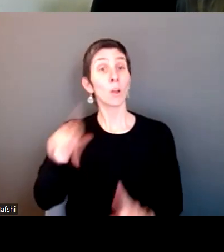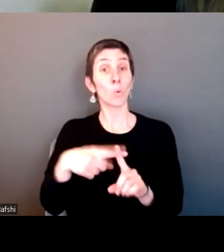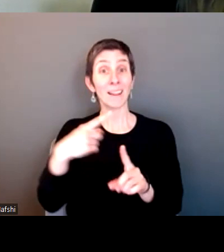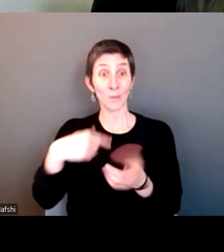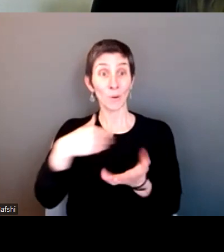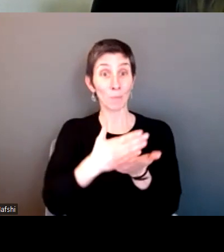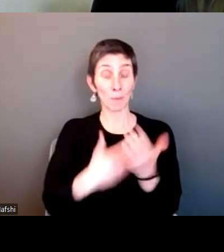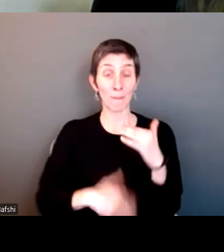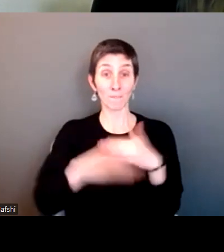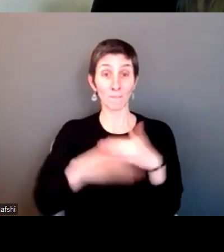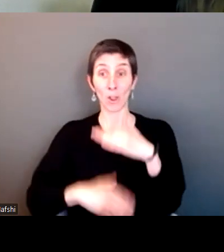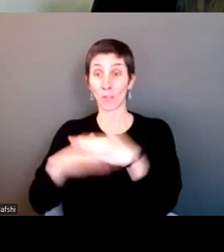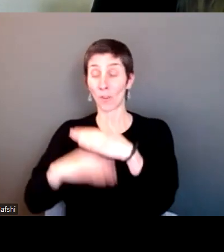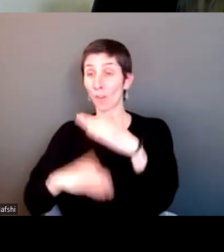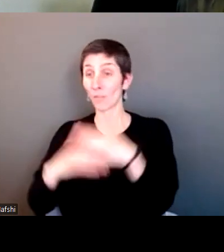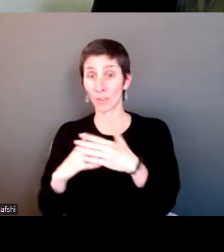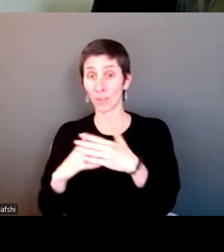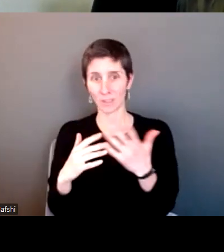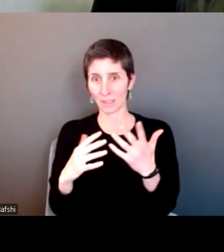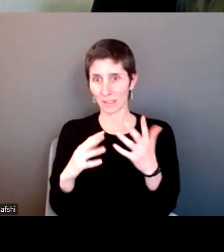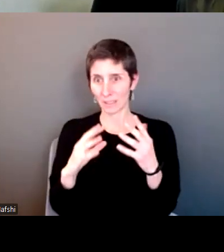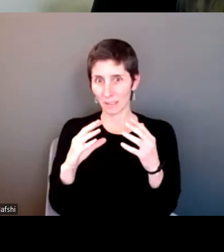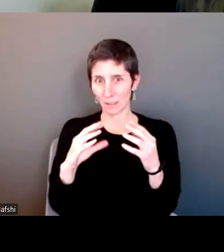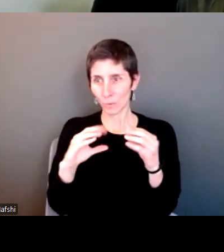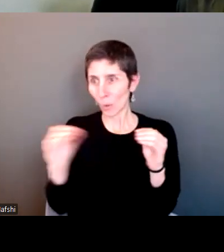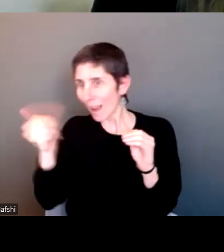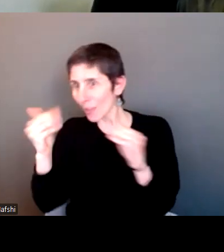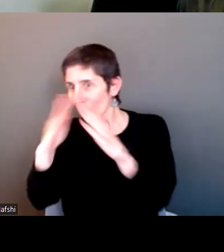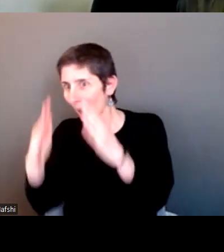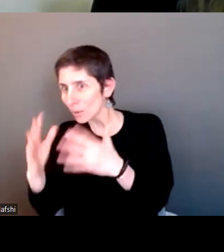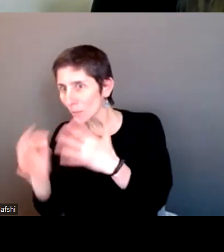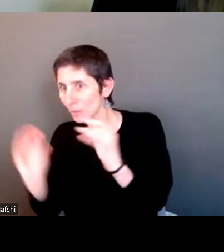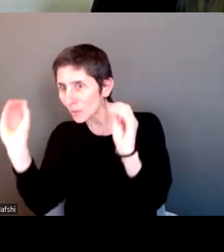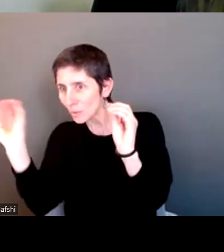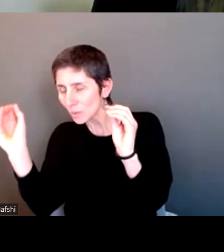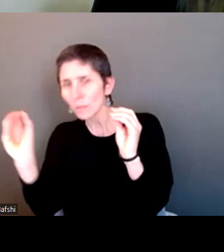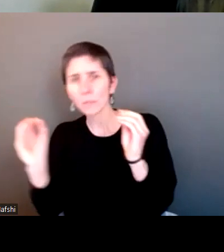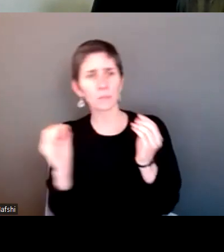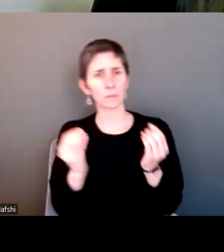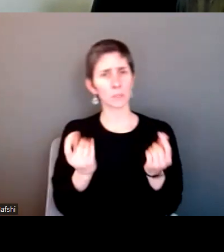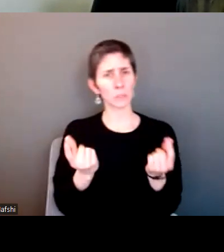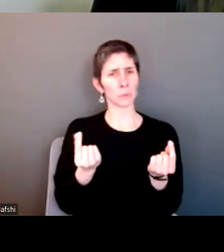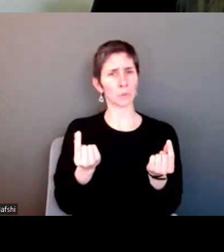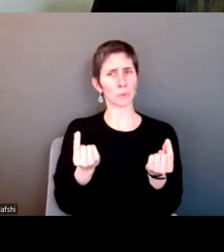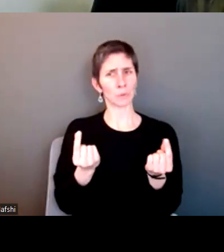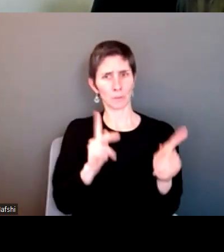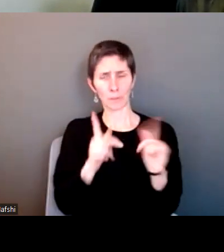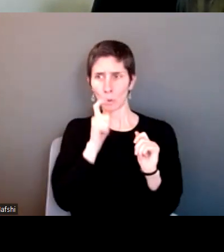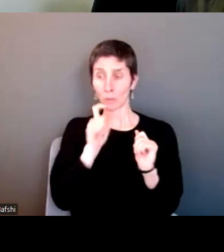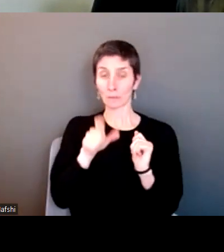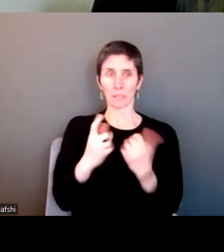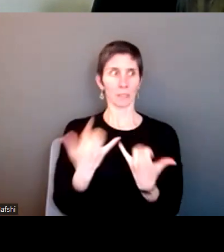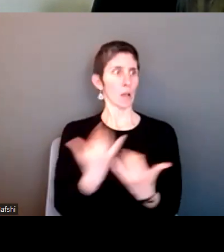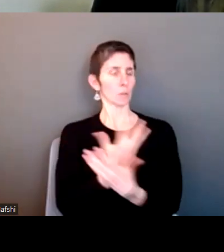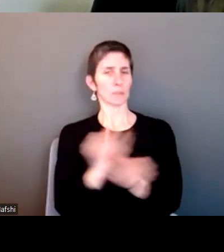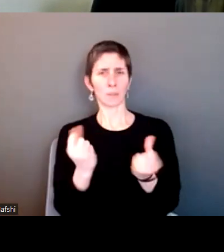it's due to lack of access to other housing, where do people go who are in need of safety? So when